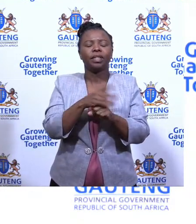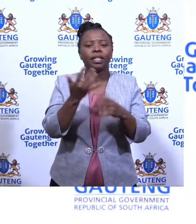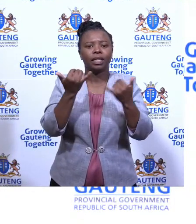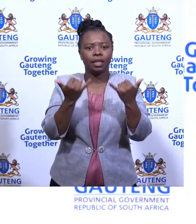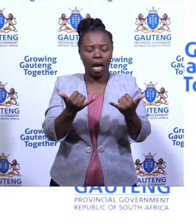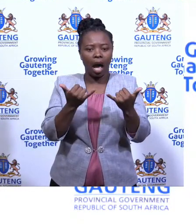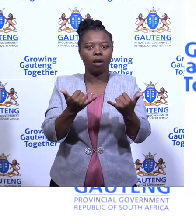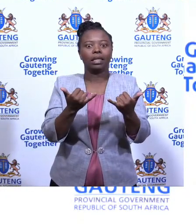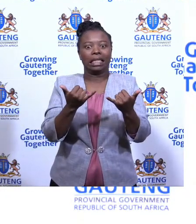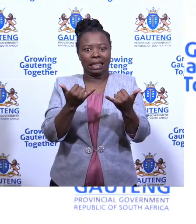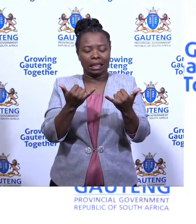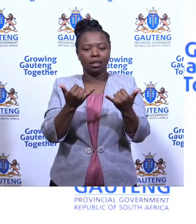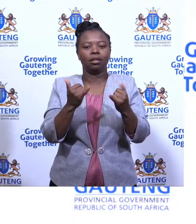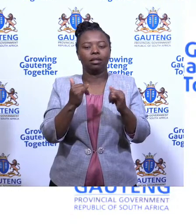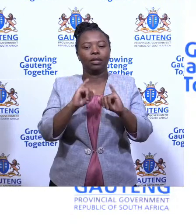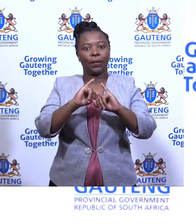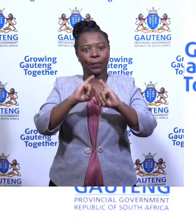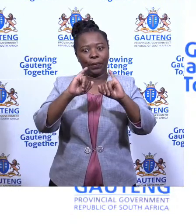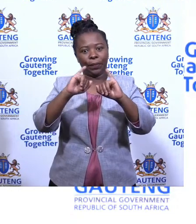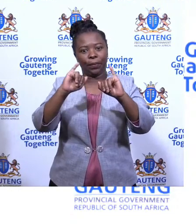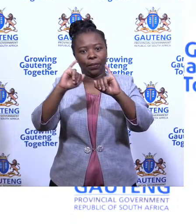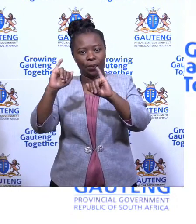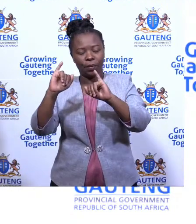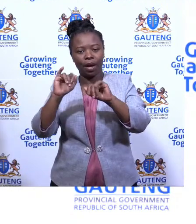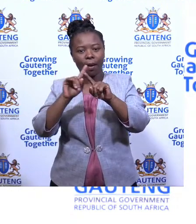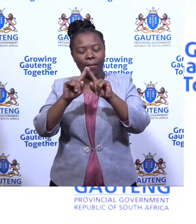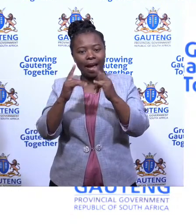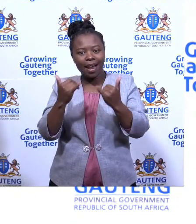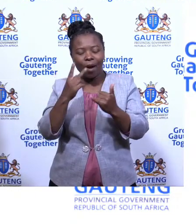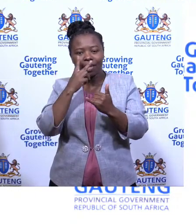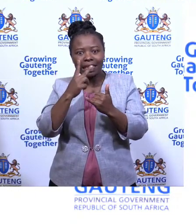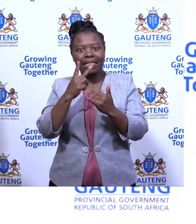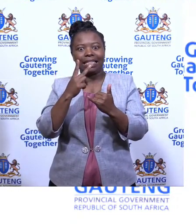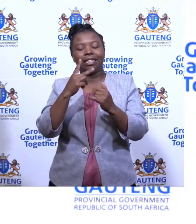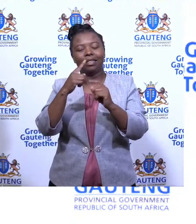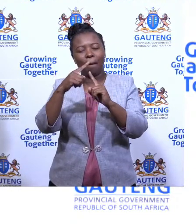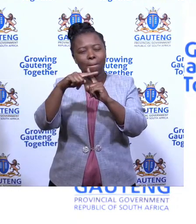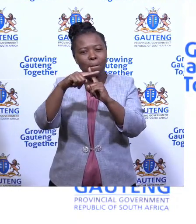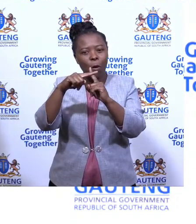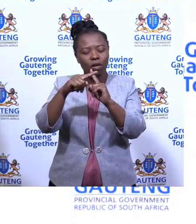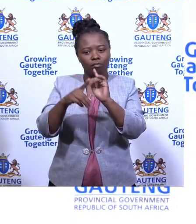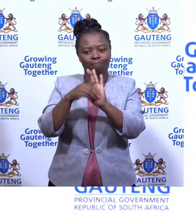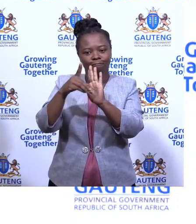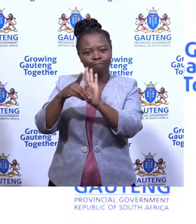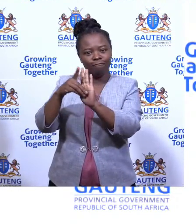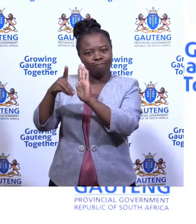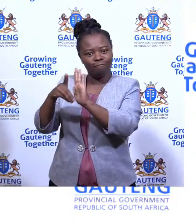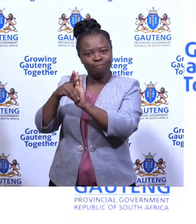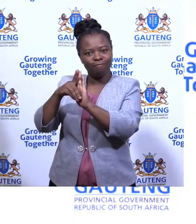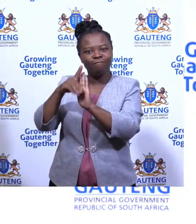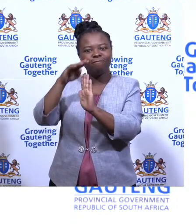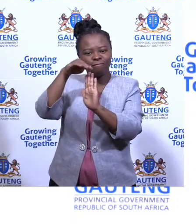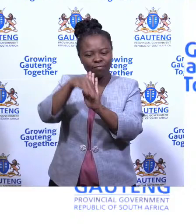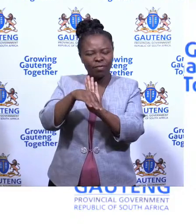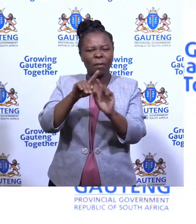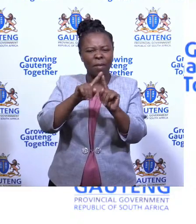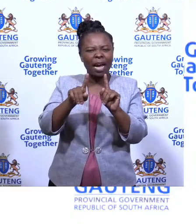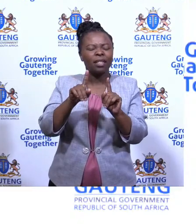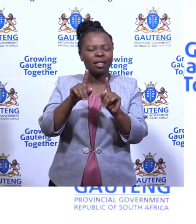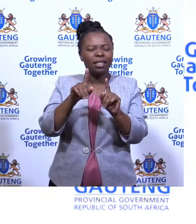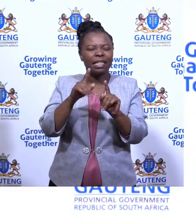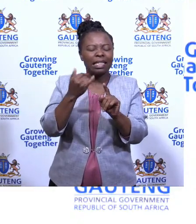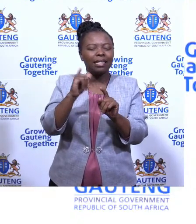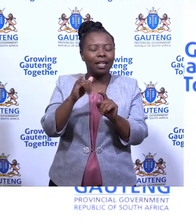be biting. We're seeing some positive developments in terms of the reductions, but we want to still